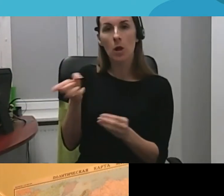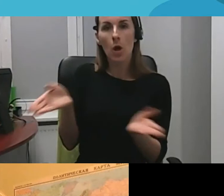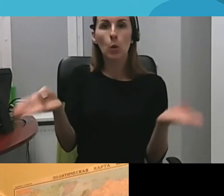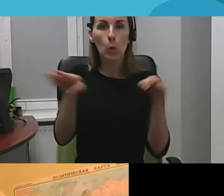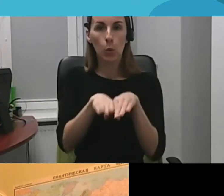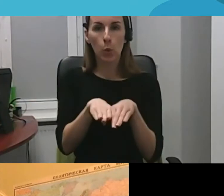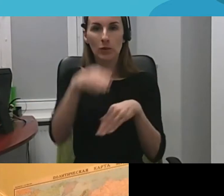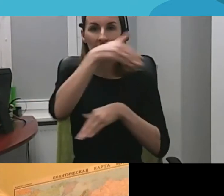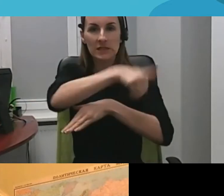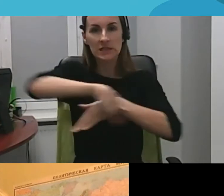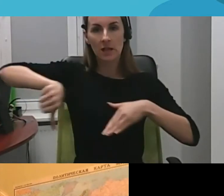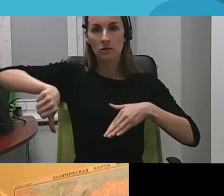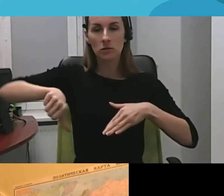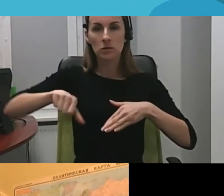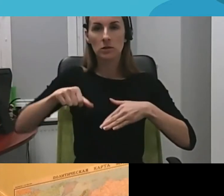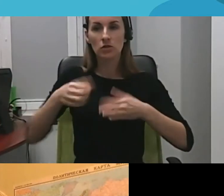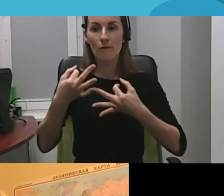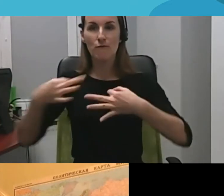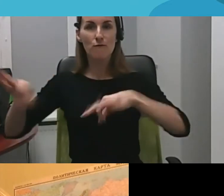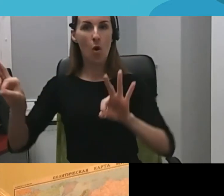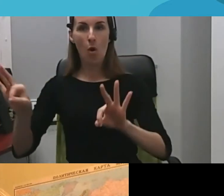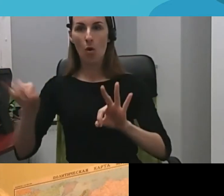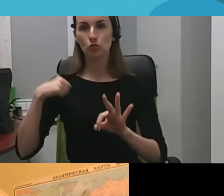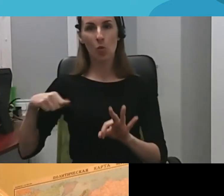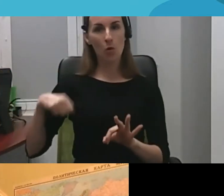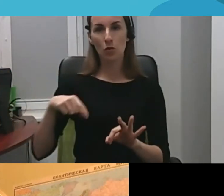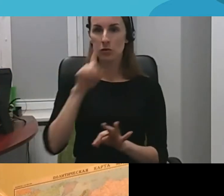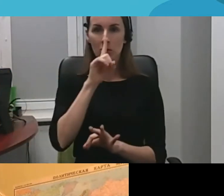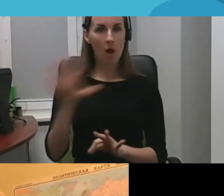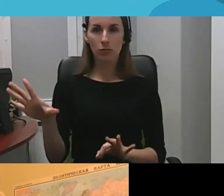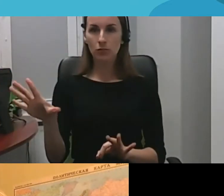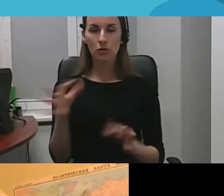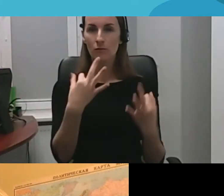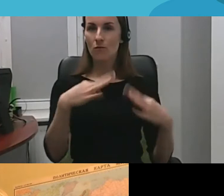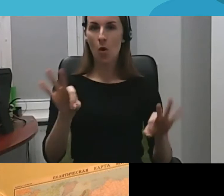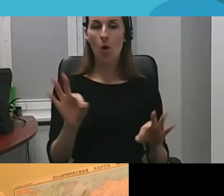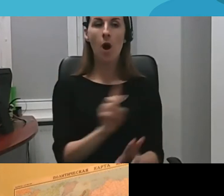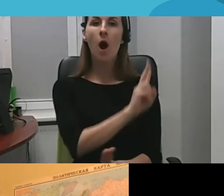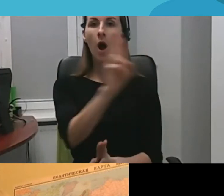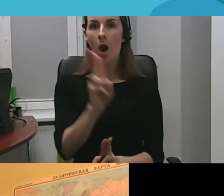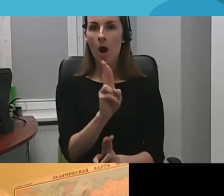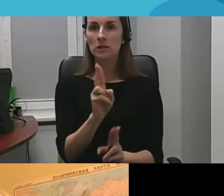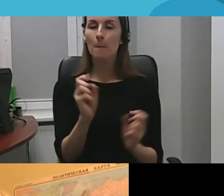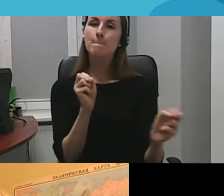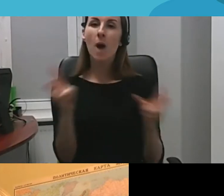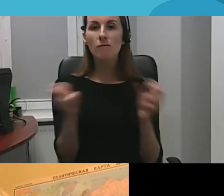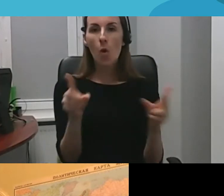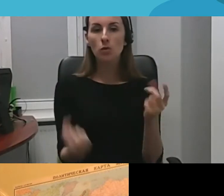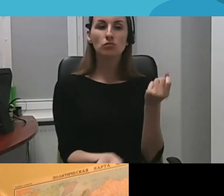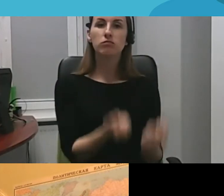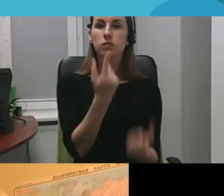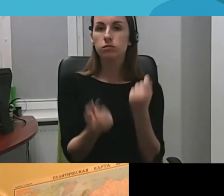That means that actually those who were in danger here and were fleeing, like by